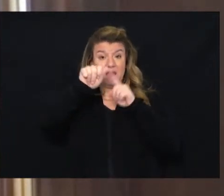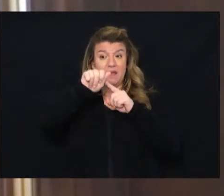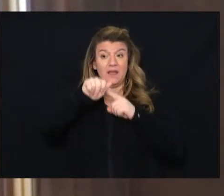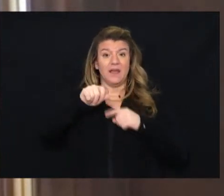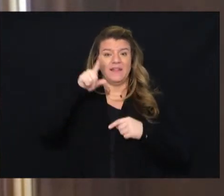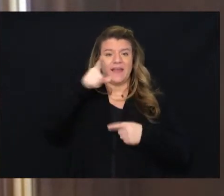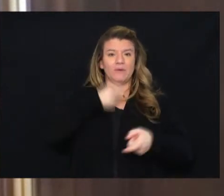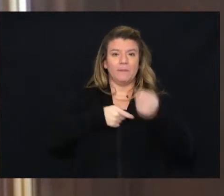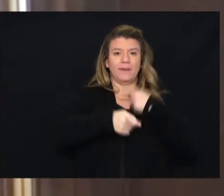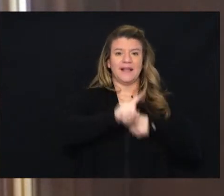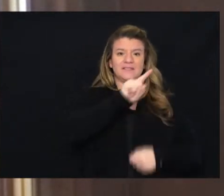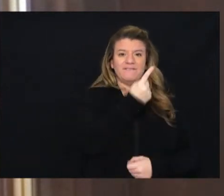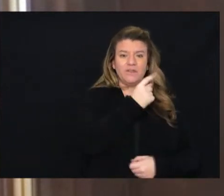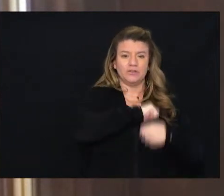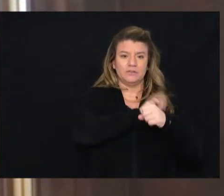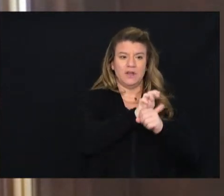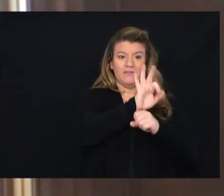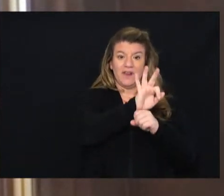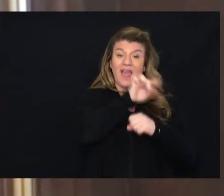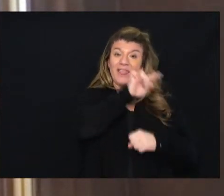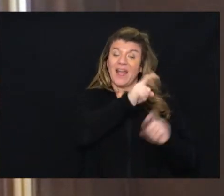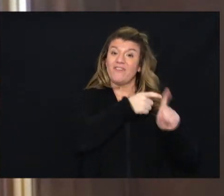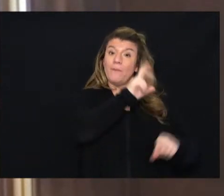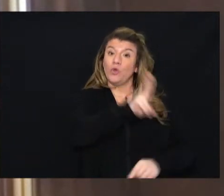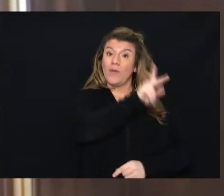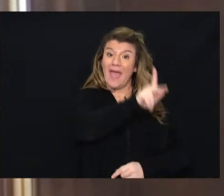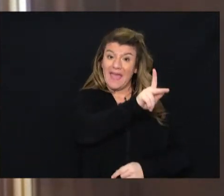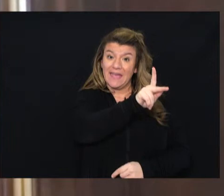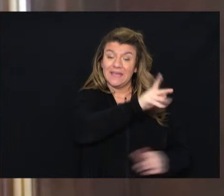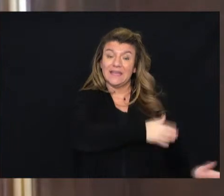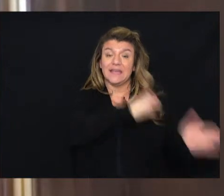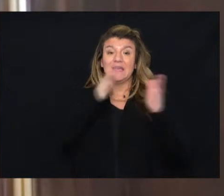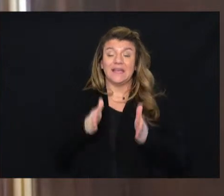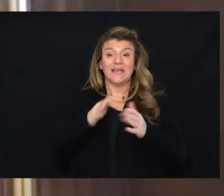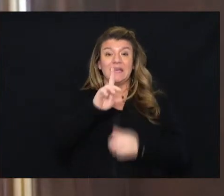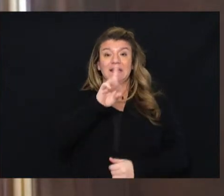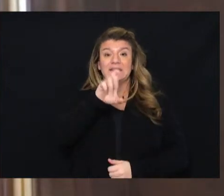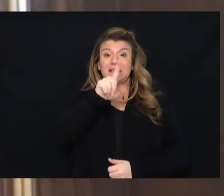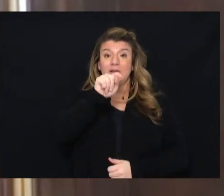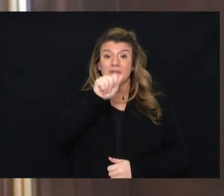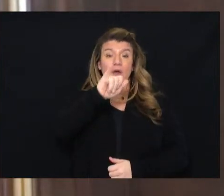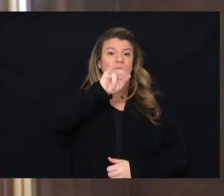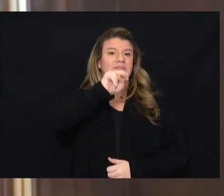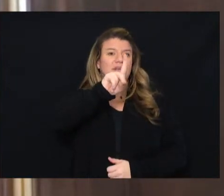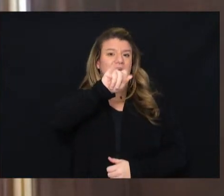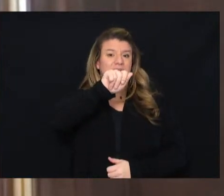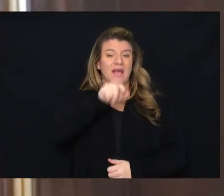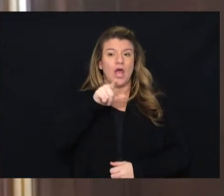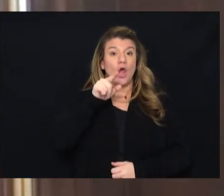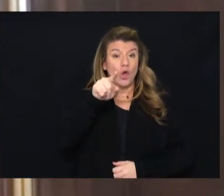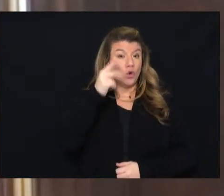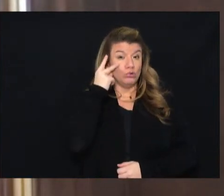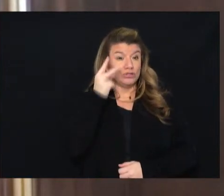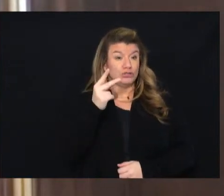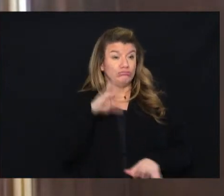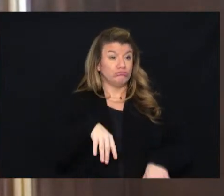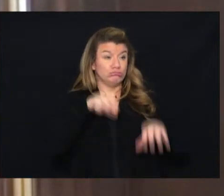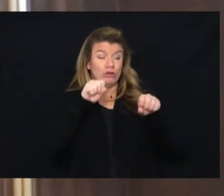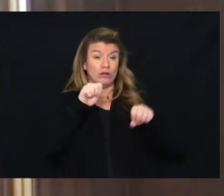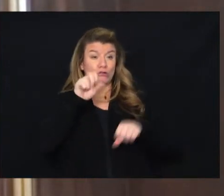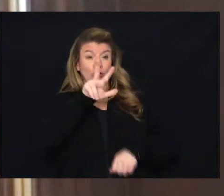Alpha variant, which came from the United Kingdom, it took about 3 to 4 months to see that replacement in the